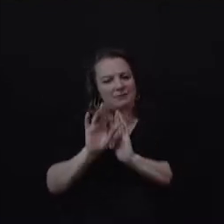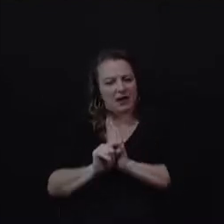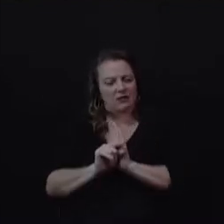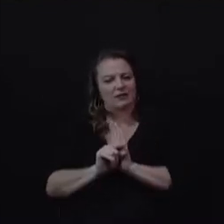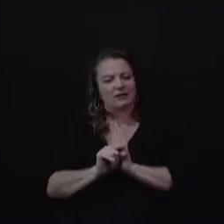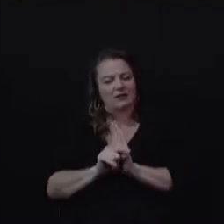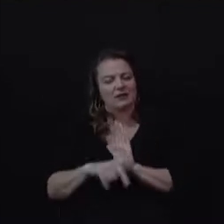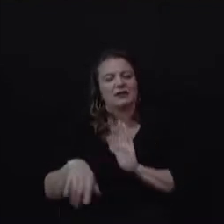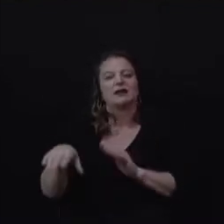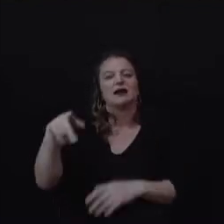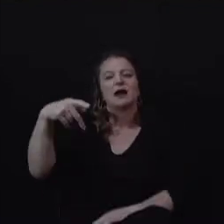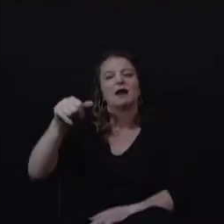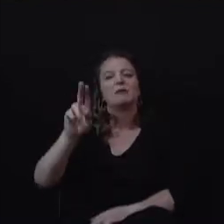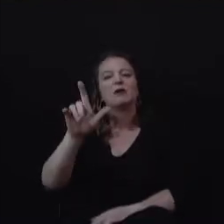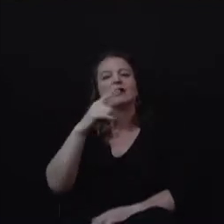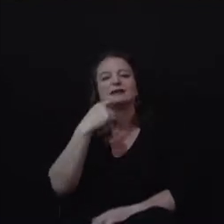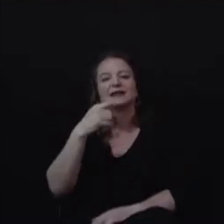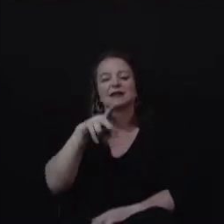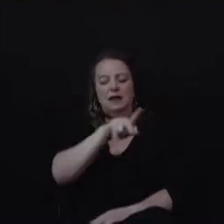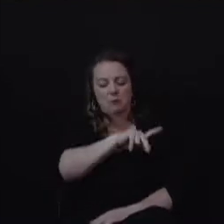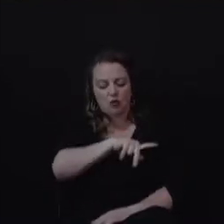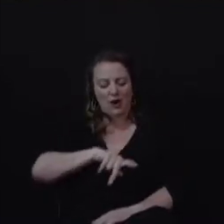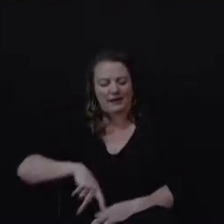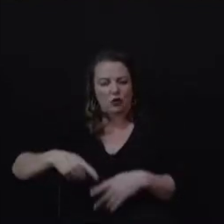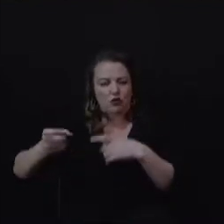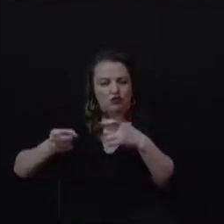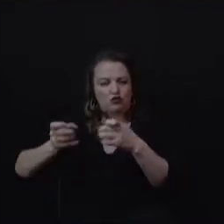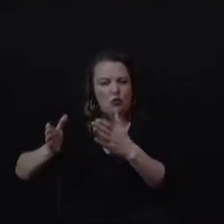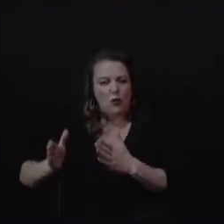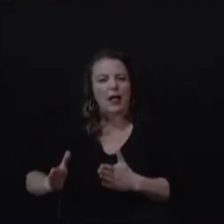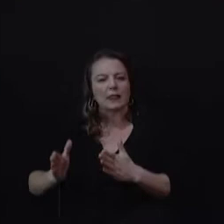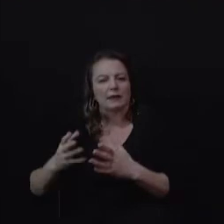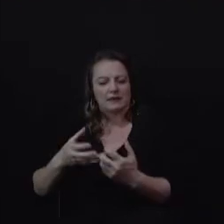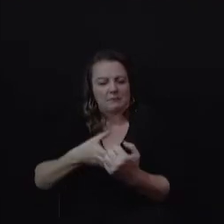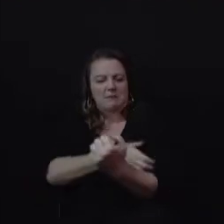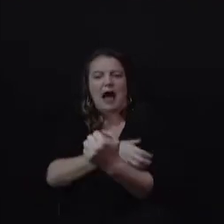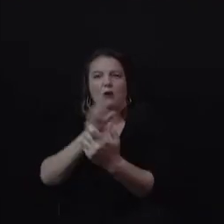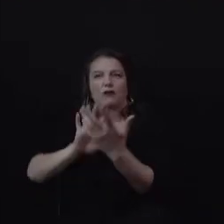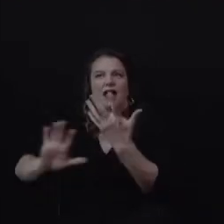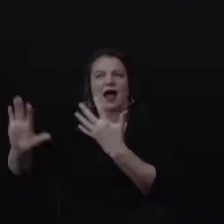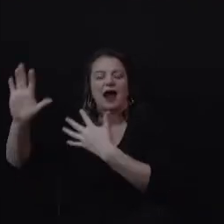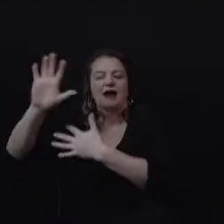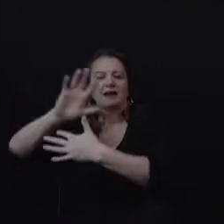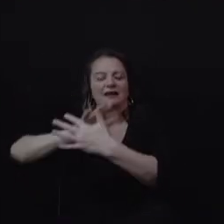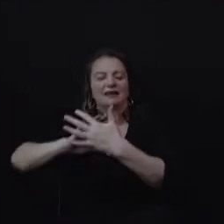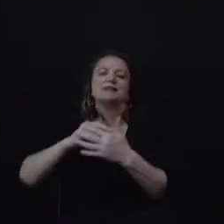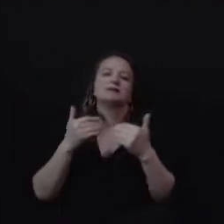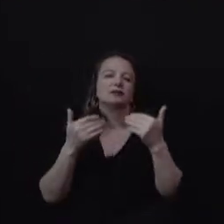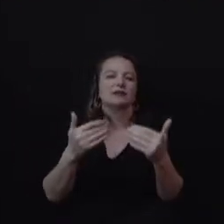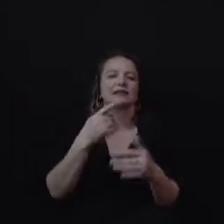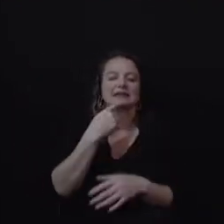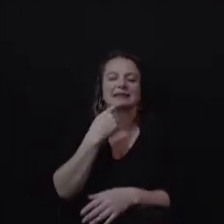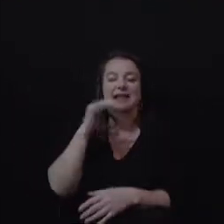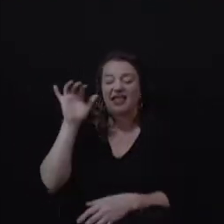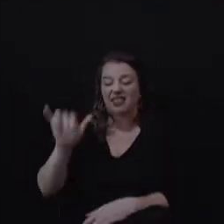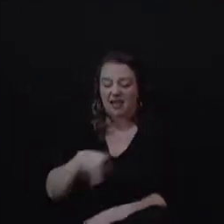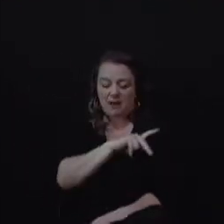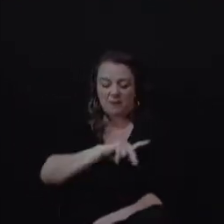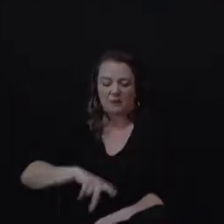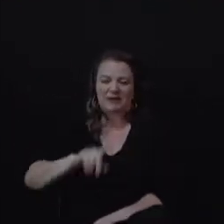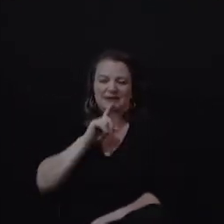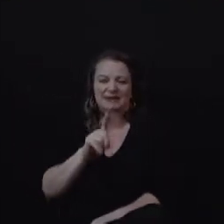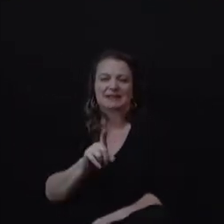Paul says there is a prince, a ruler of the power of the air. And he goes on to say that this prince is